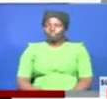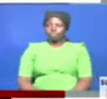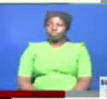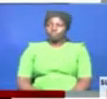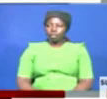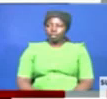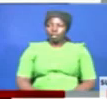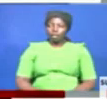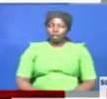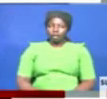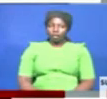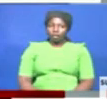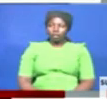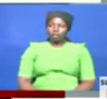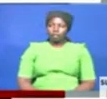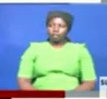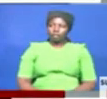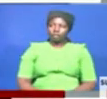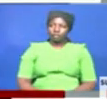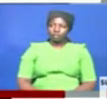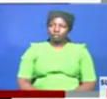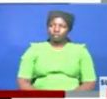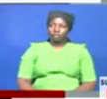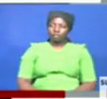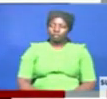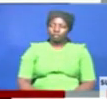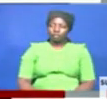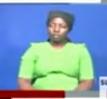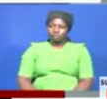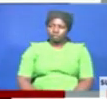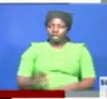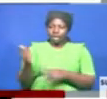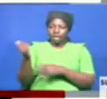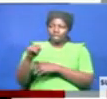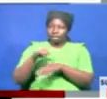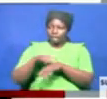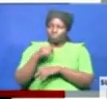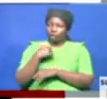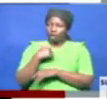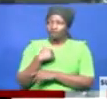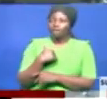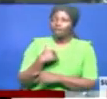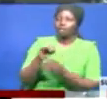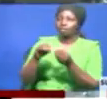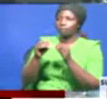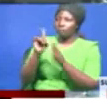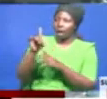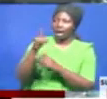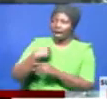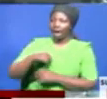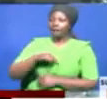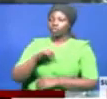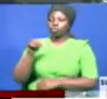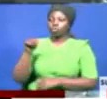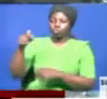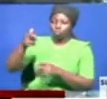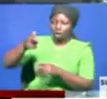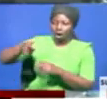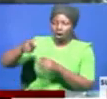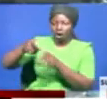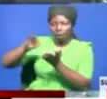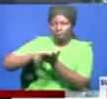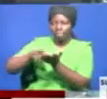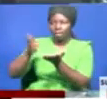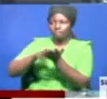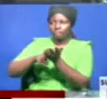I think 3-pronged response to that, whenever number one, we keep repeating this, that election